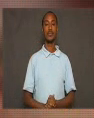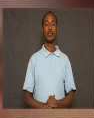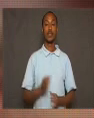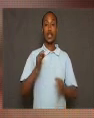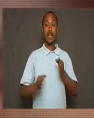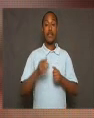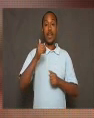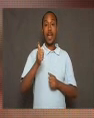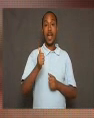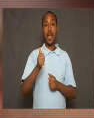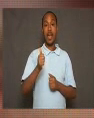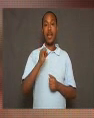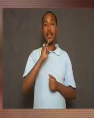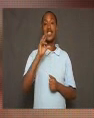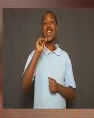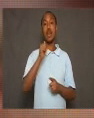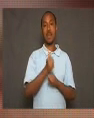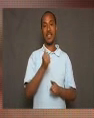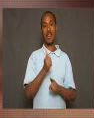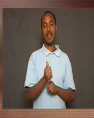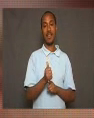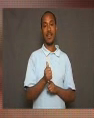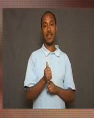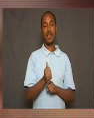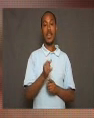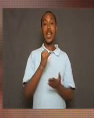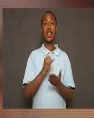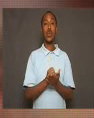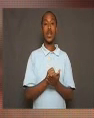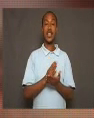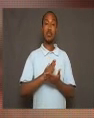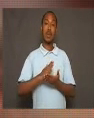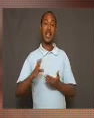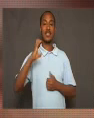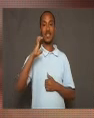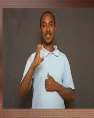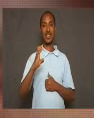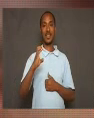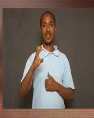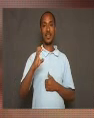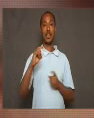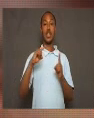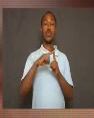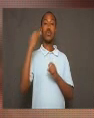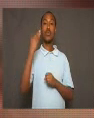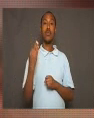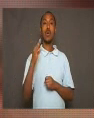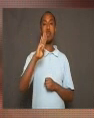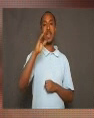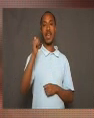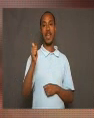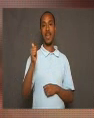If A is a nonmetal, it will displace C to form